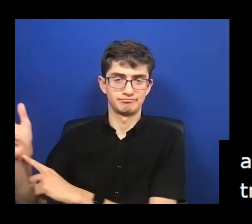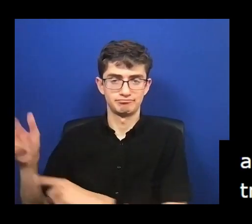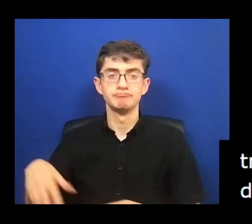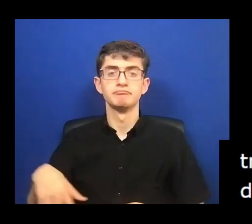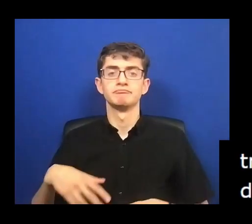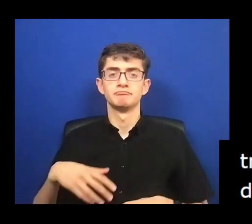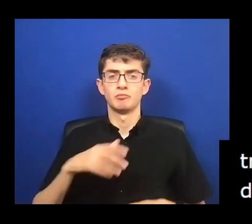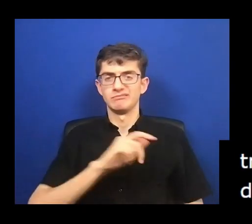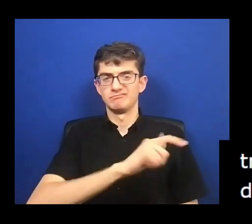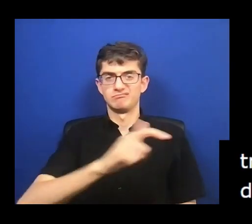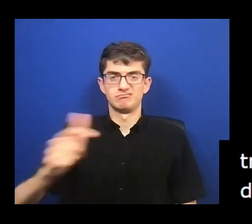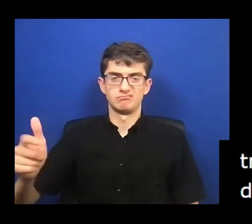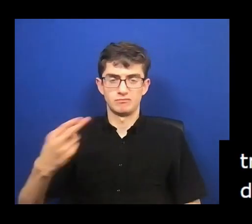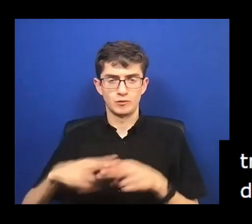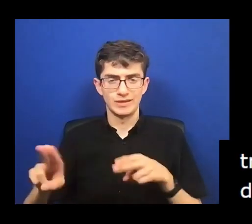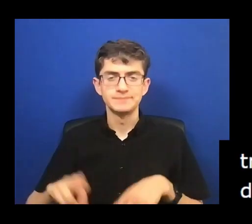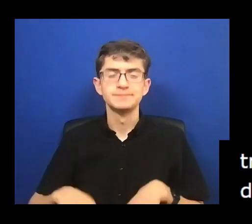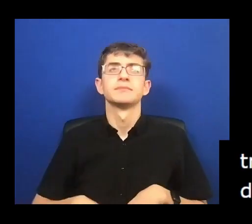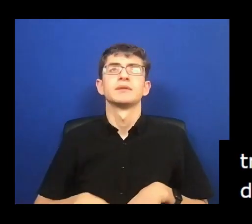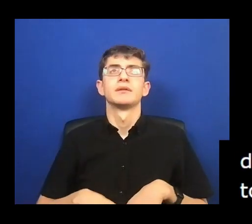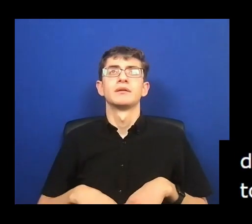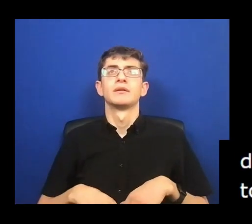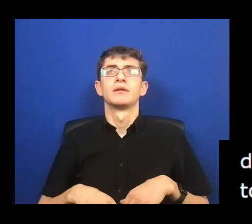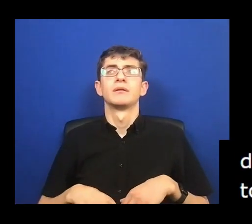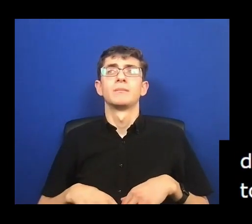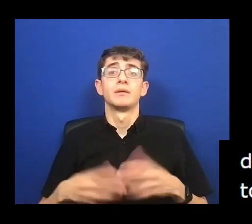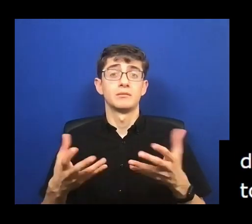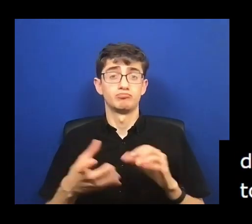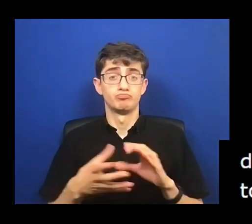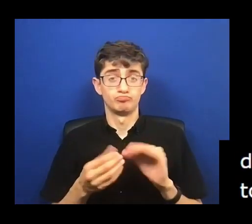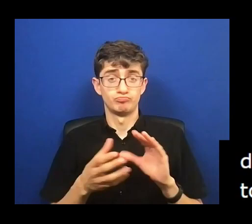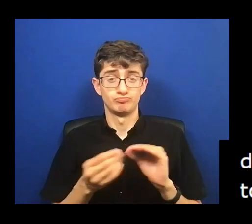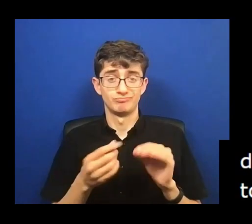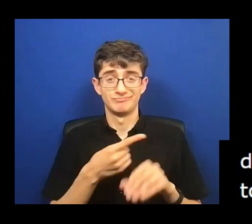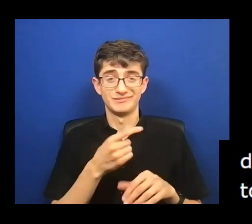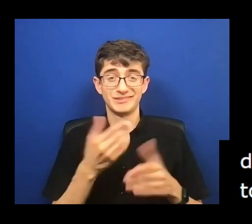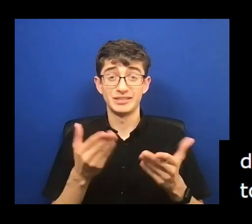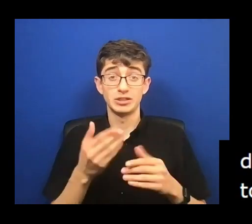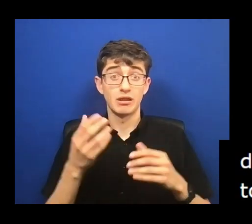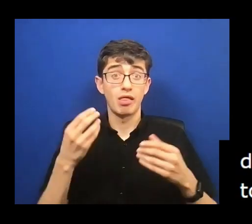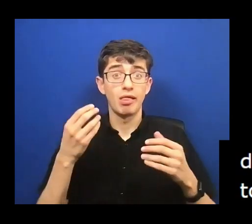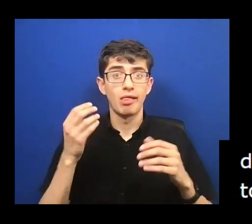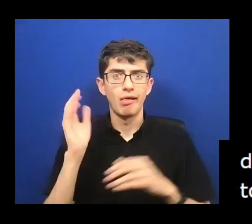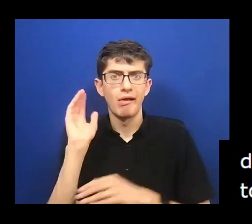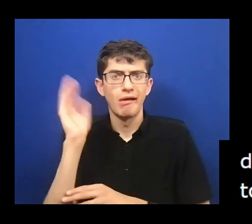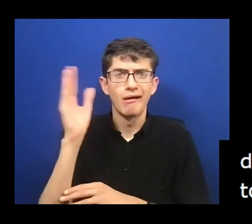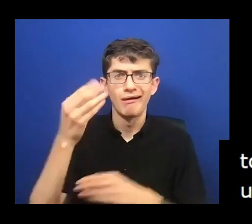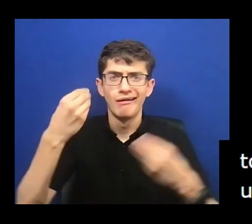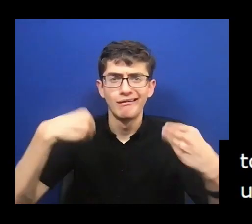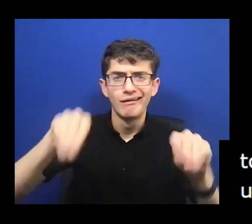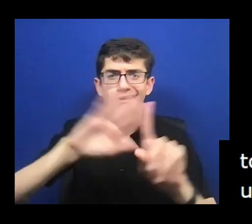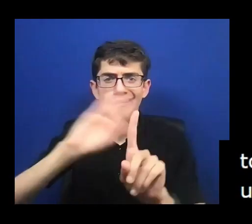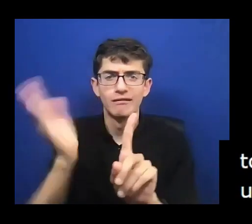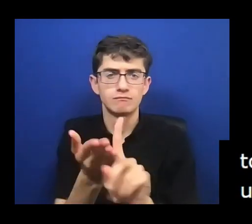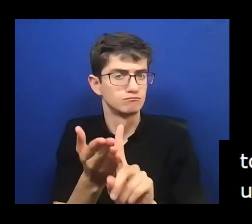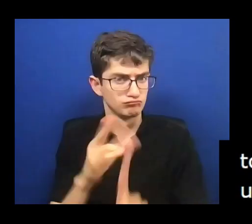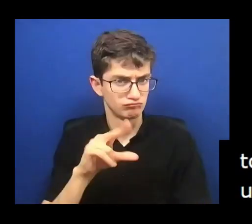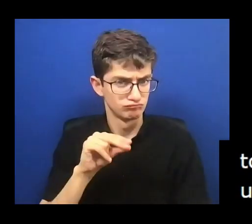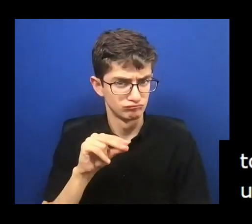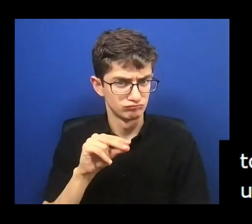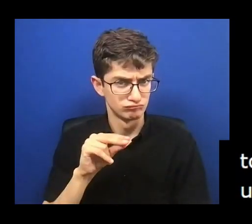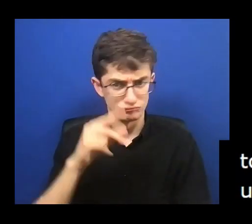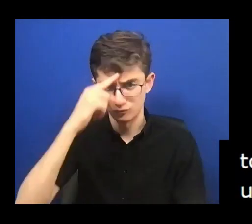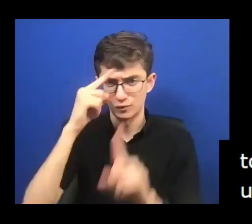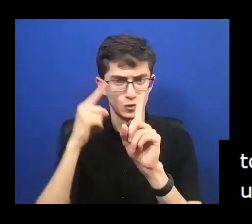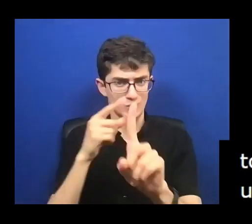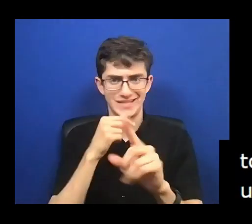say about this and what we talked and planned with them. They're not here to sell a product, right? The goal of what they're talking about is